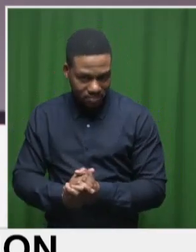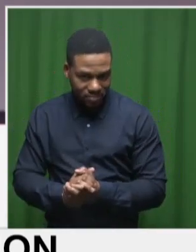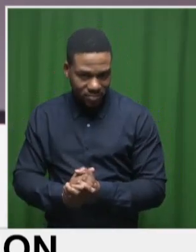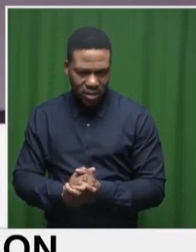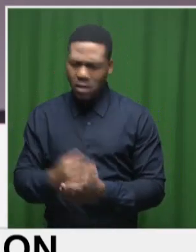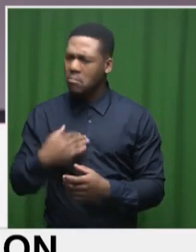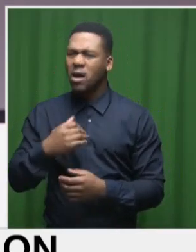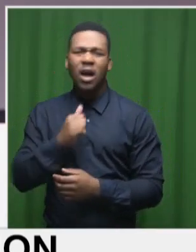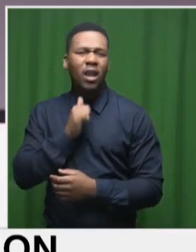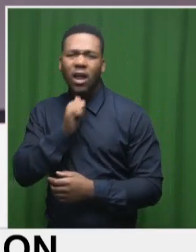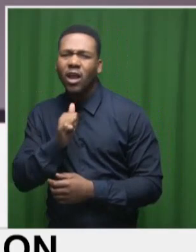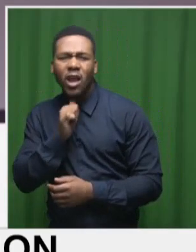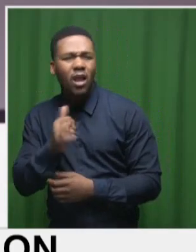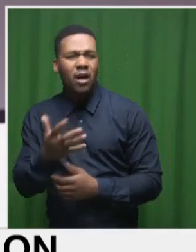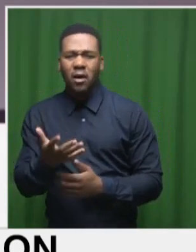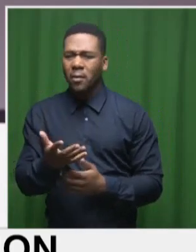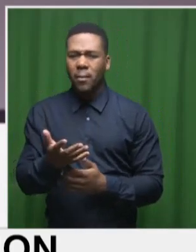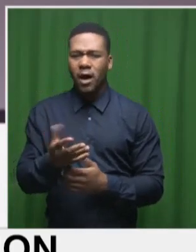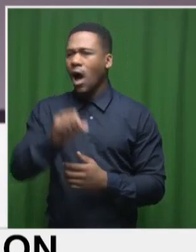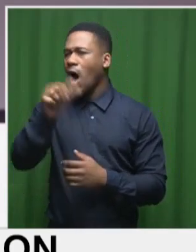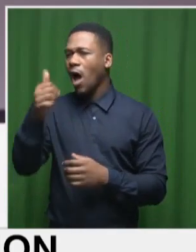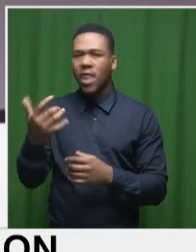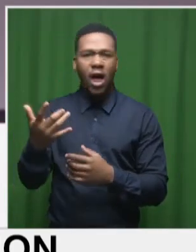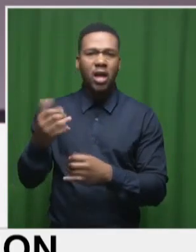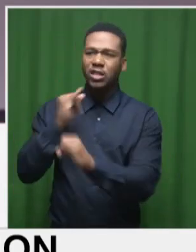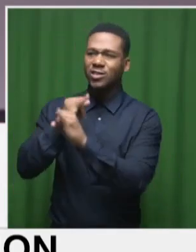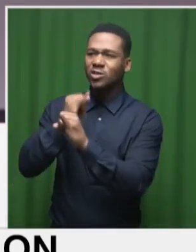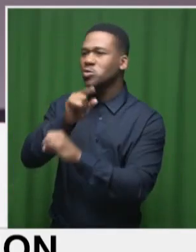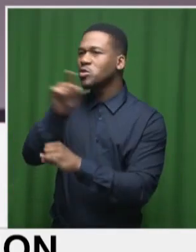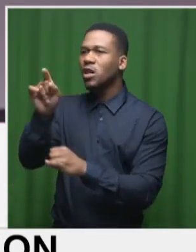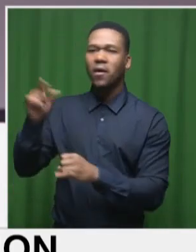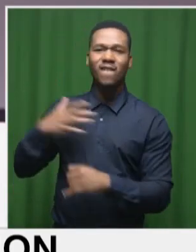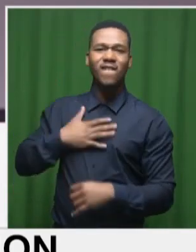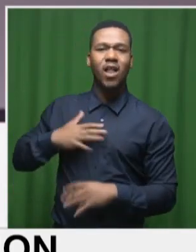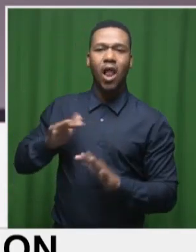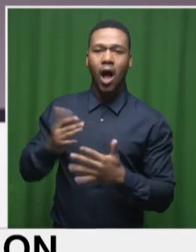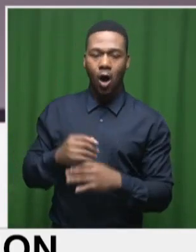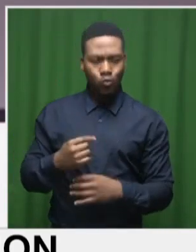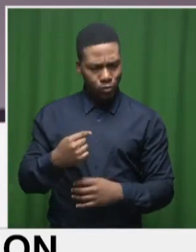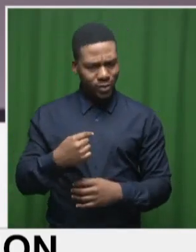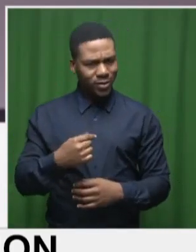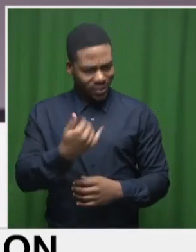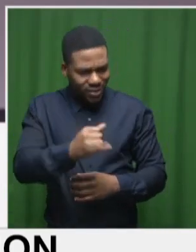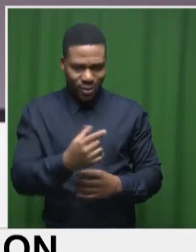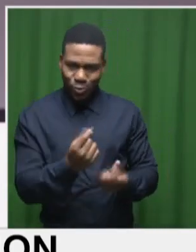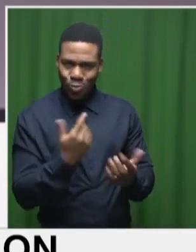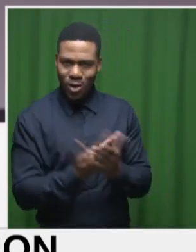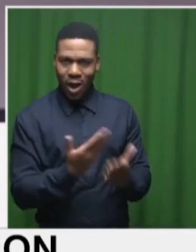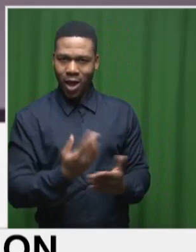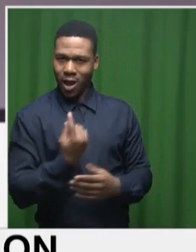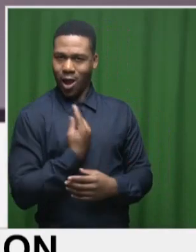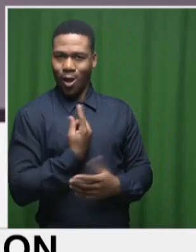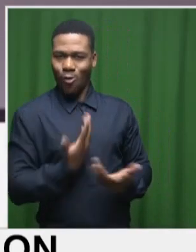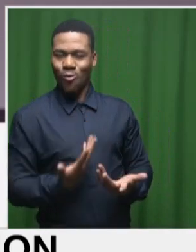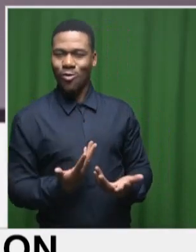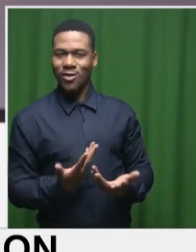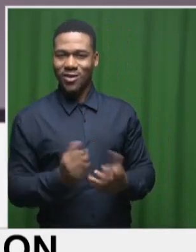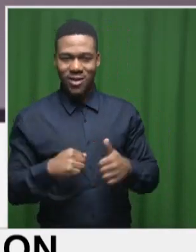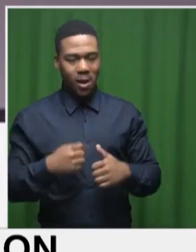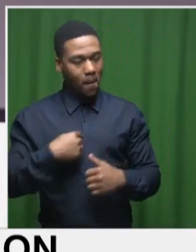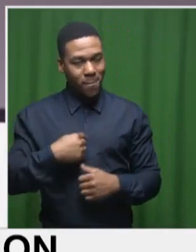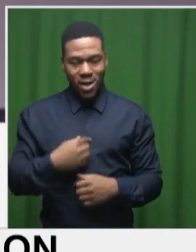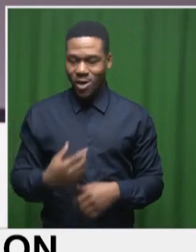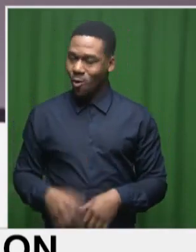regardless of how the bigger institutions feel, you still can do this thing. You know, so for me, I think that gave me like, it lights a